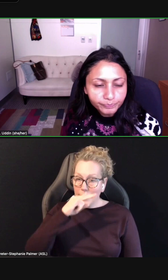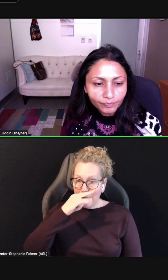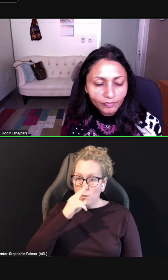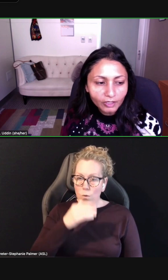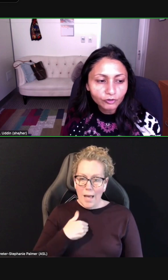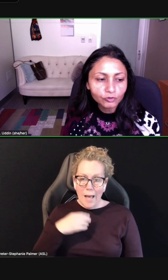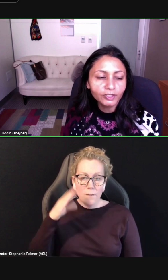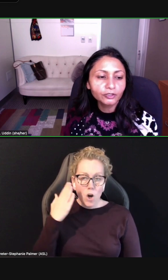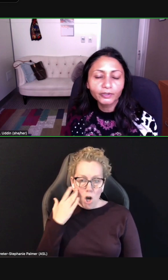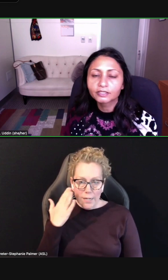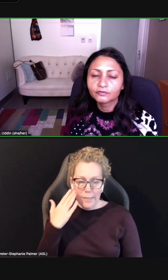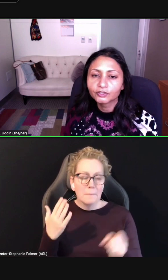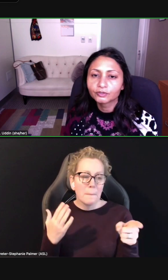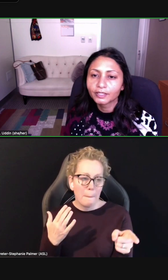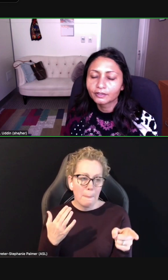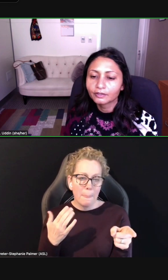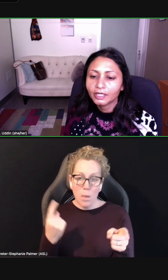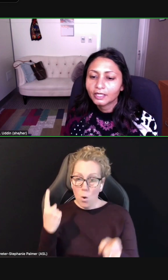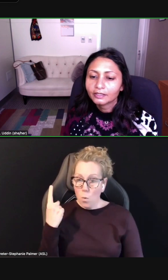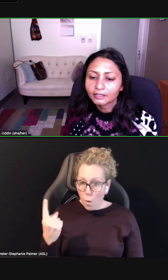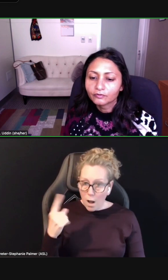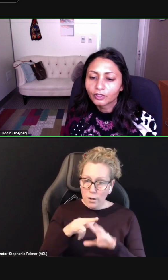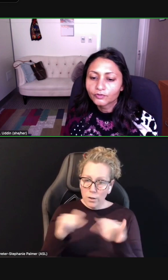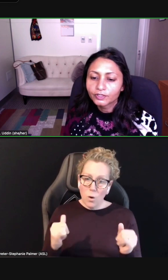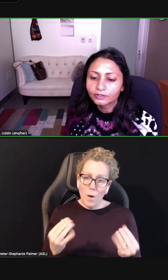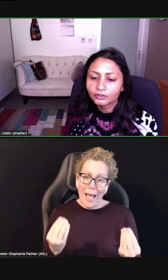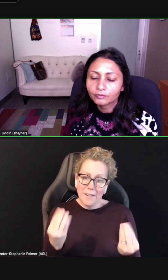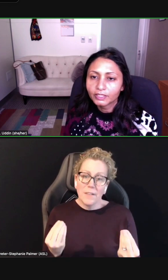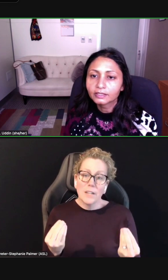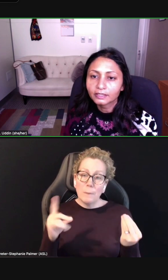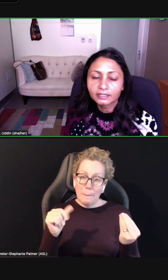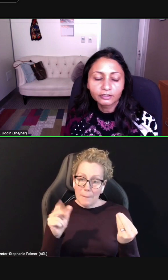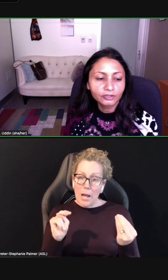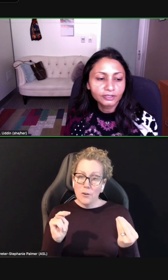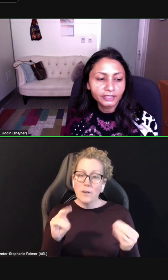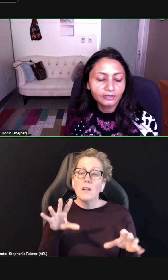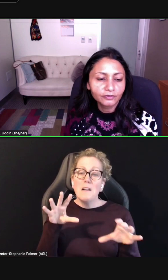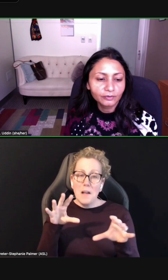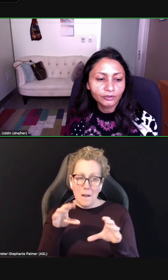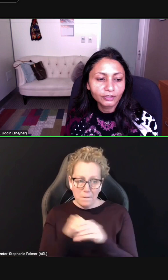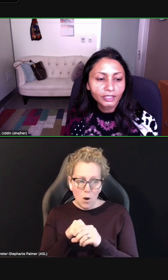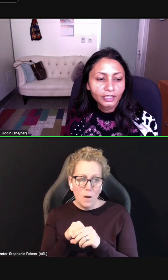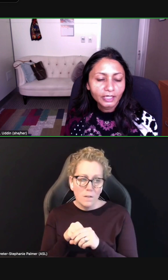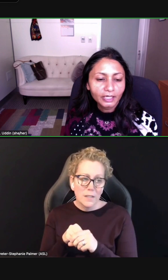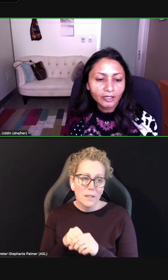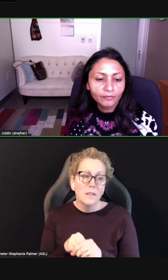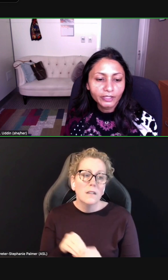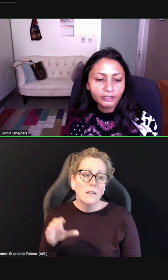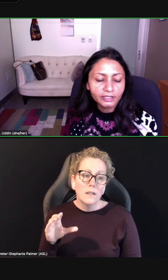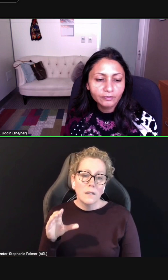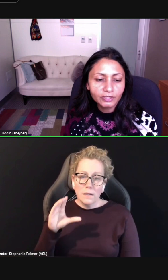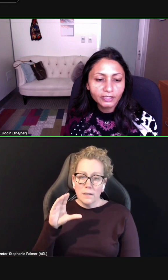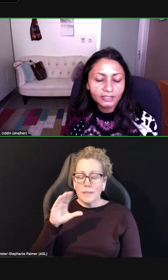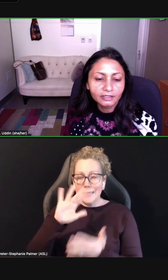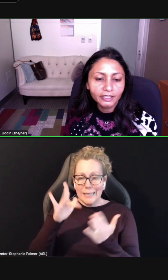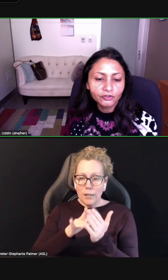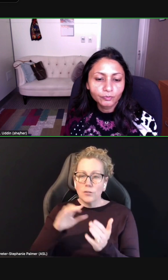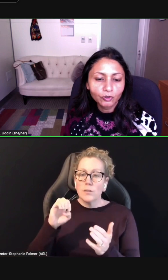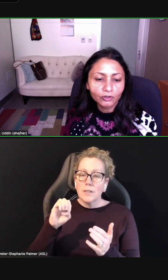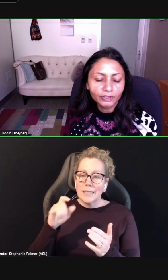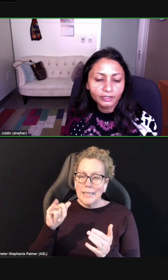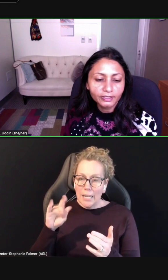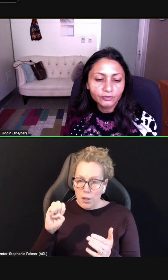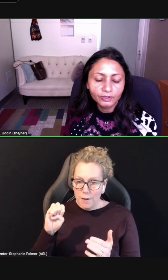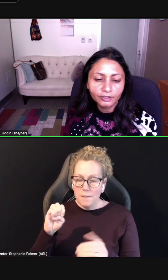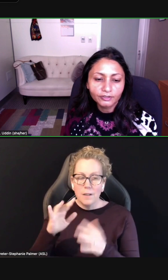me, there's one co-activation pattern that involves basically the central executive network that seems like it's